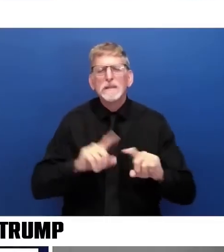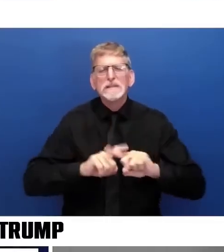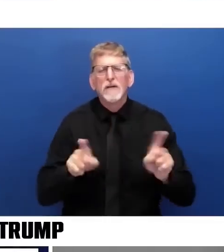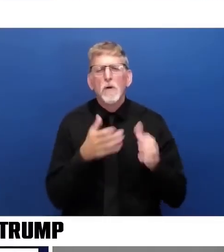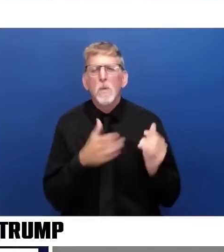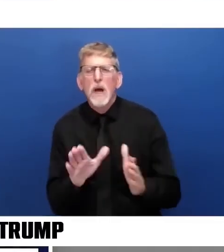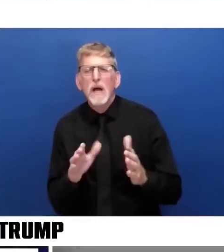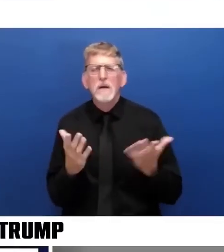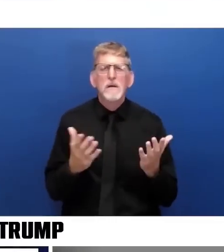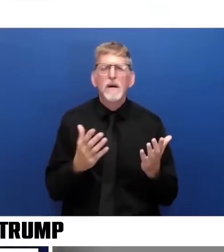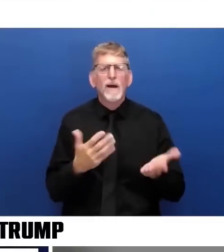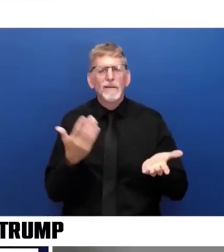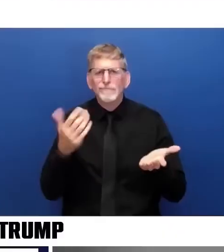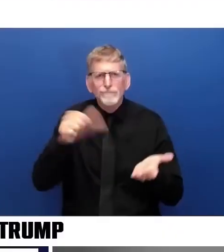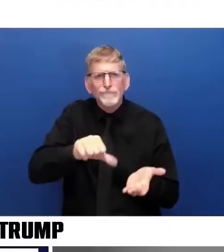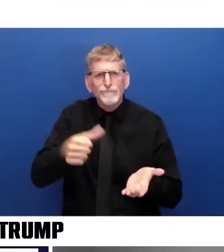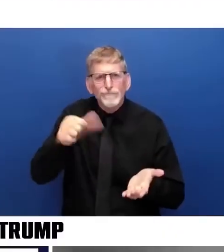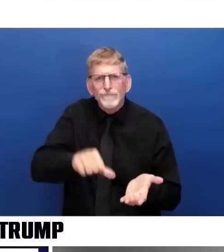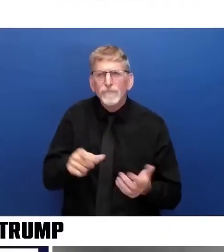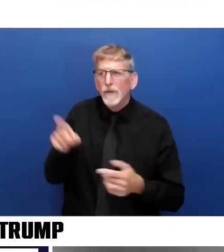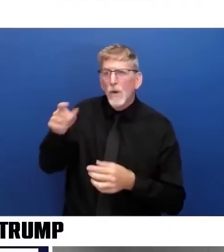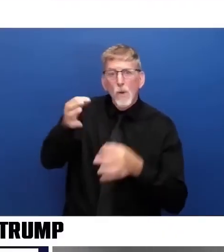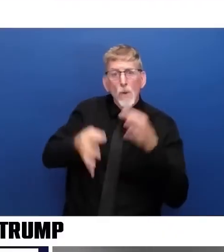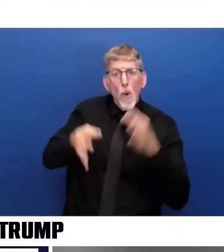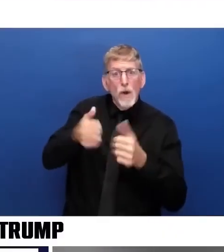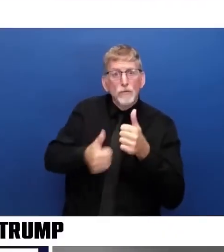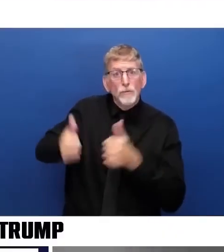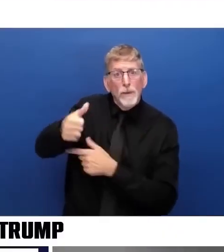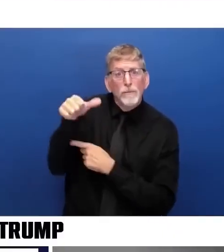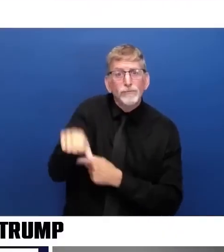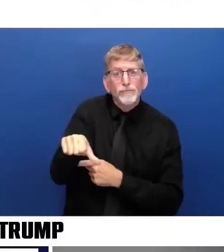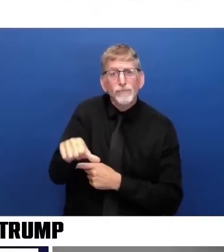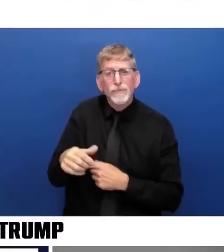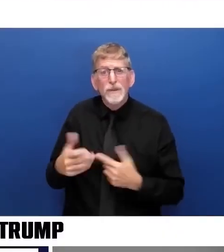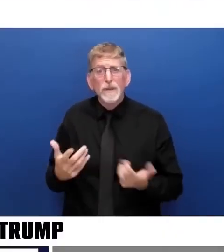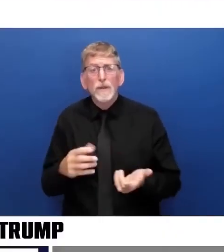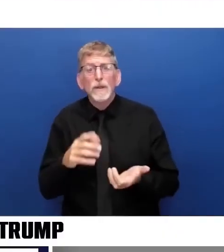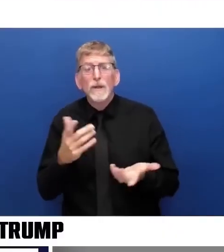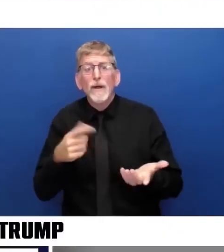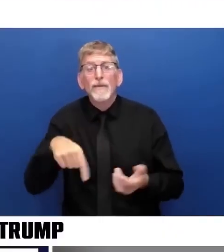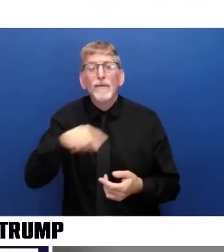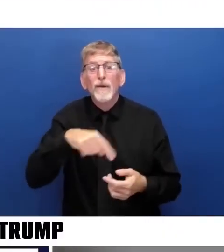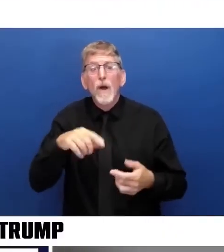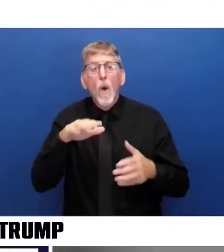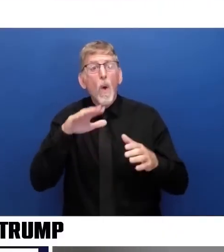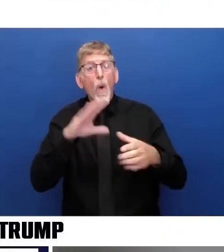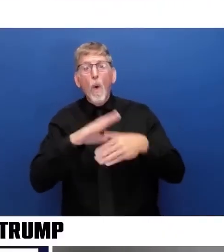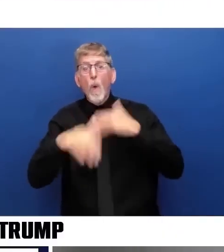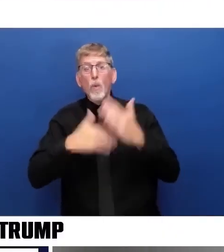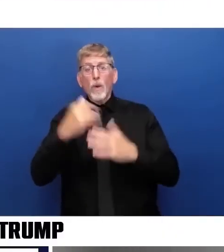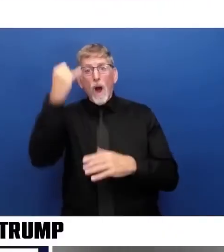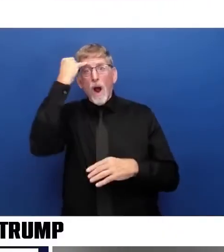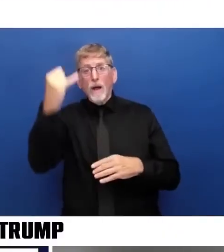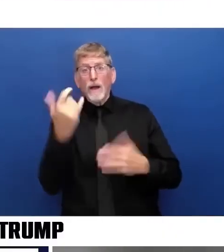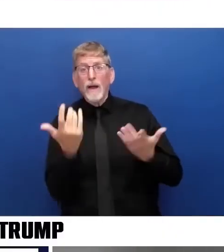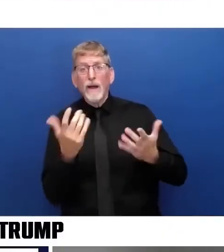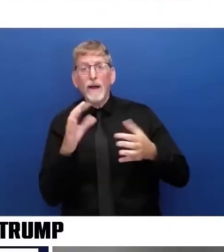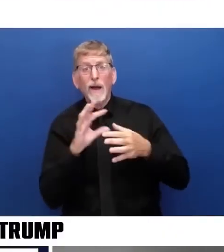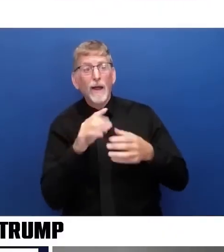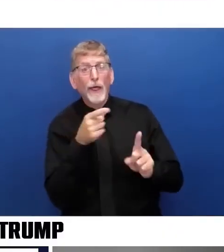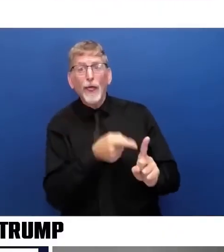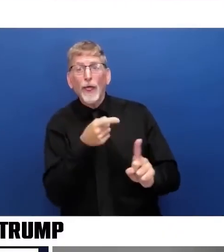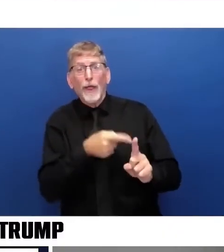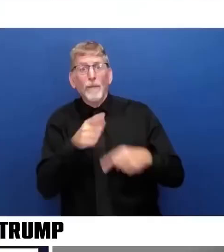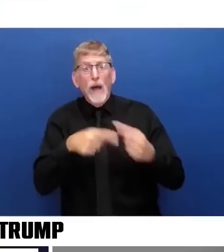these students got taunted with this whole thing about this whole idea and how unfair that would have been. Part of the reason they